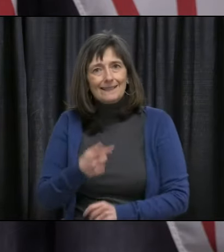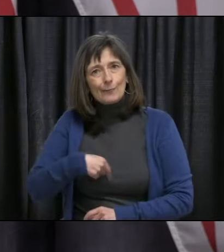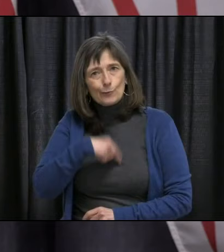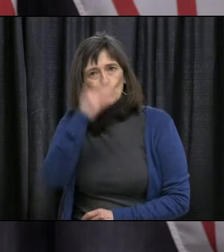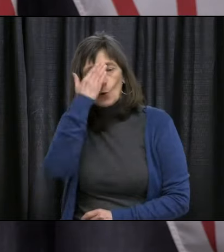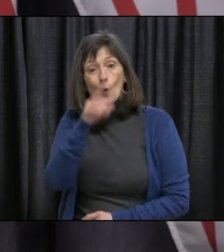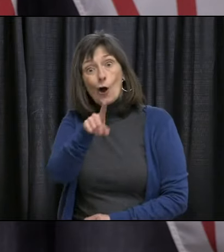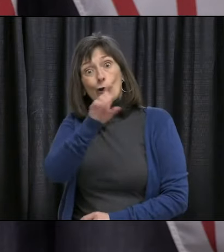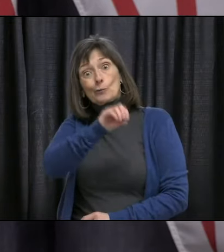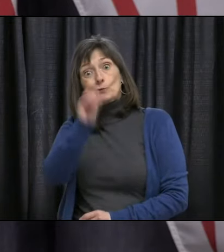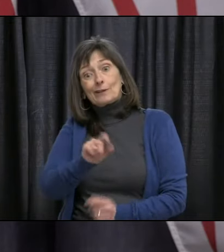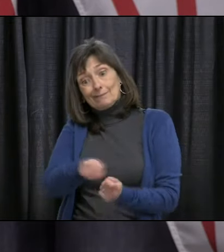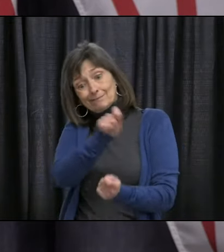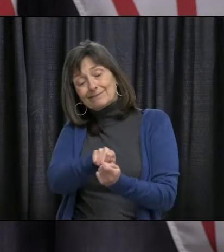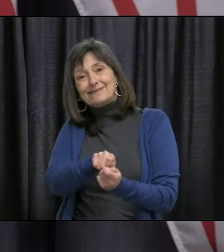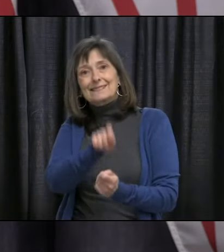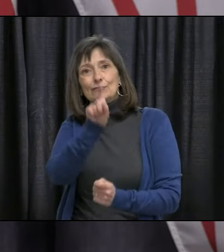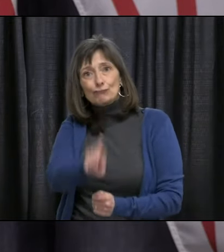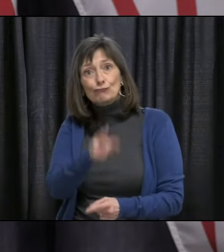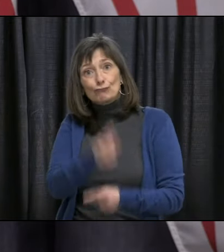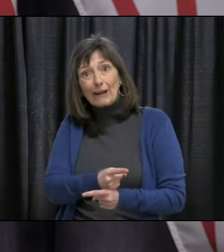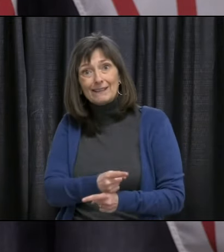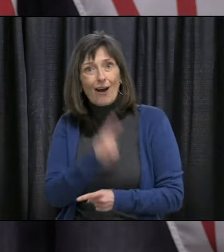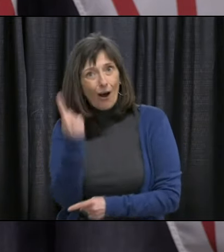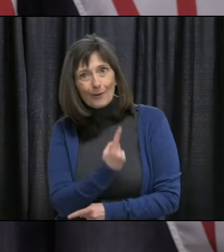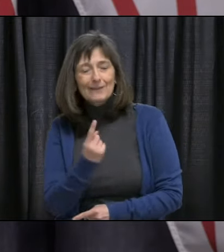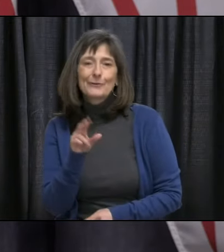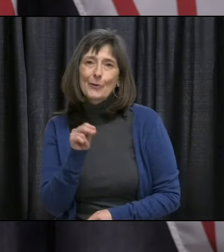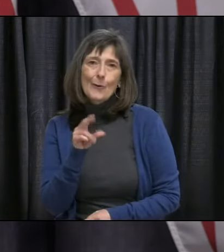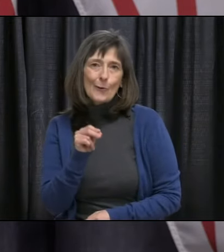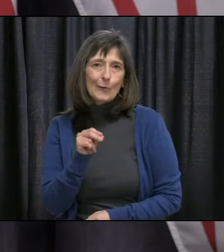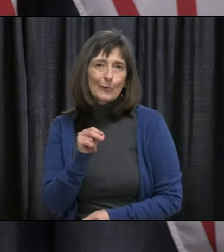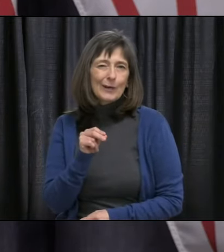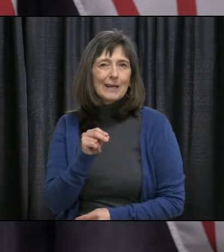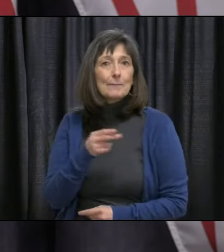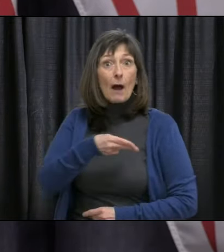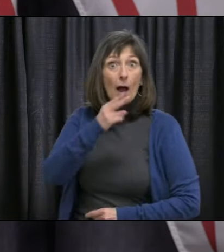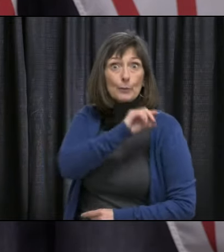into account. And we do know that sometimes you can have